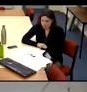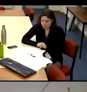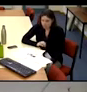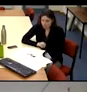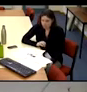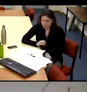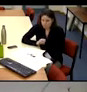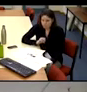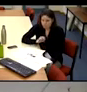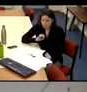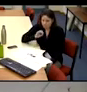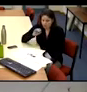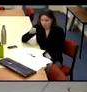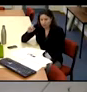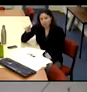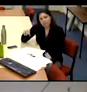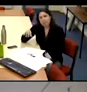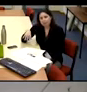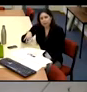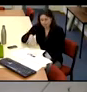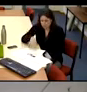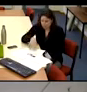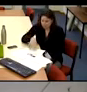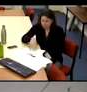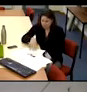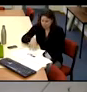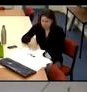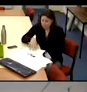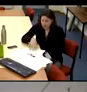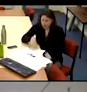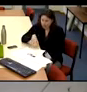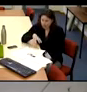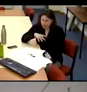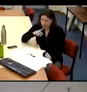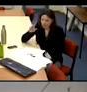So she used her video used media coverage of the Tampa affair,